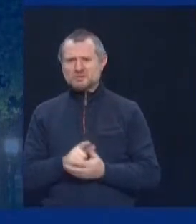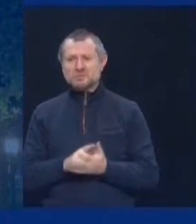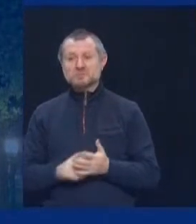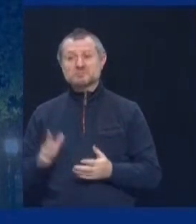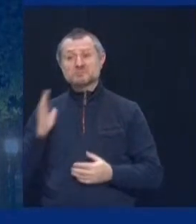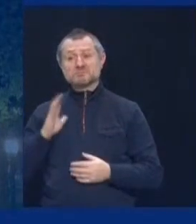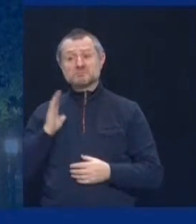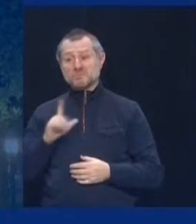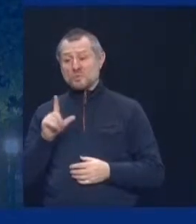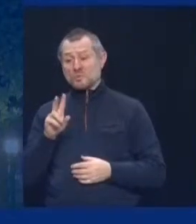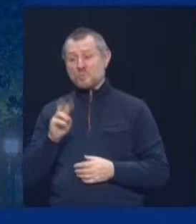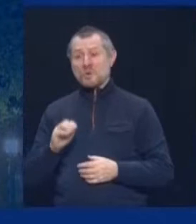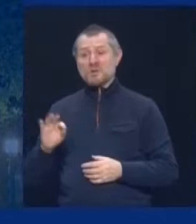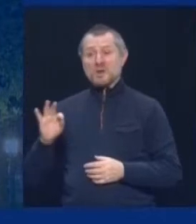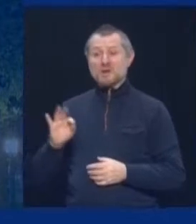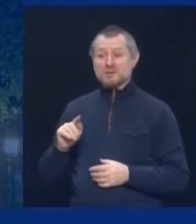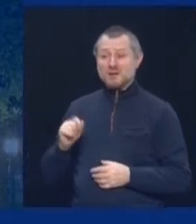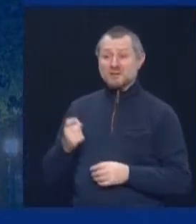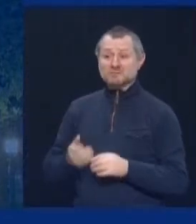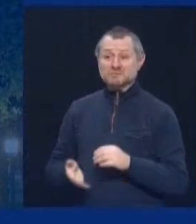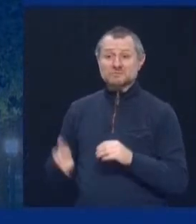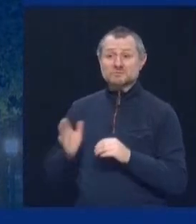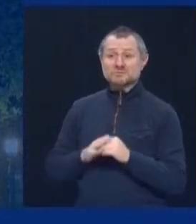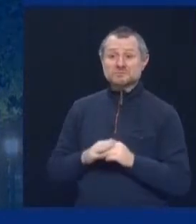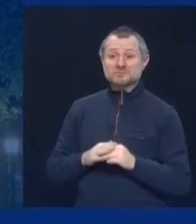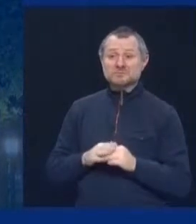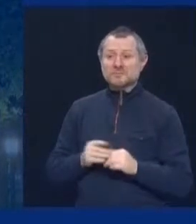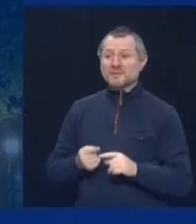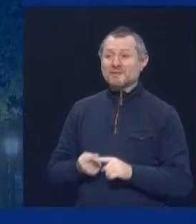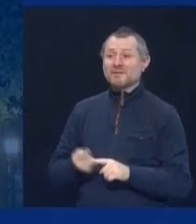retroactive, and they've been upheld.